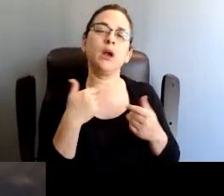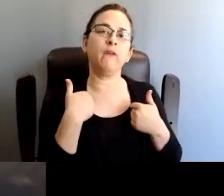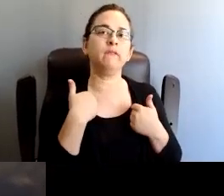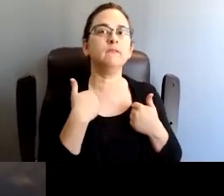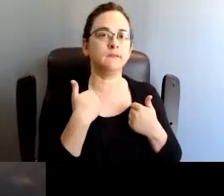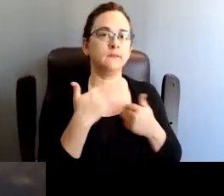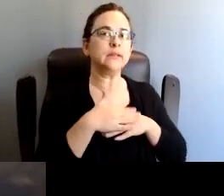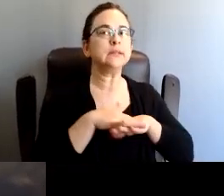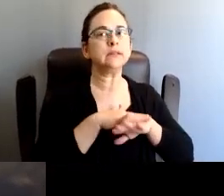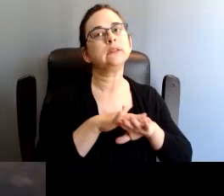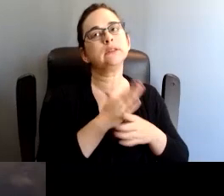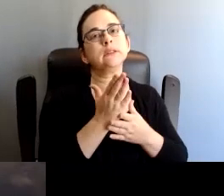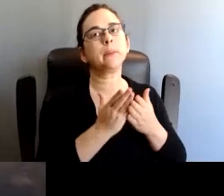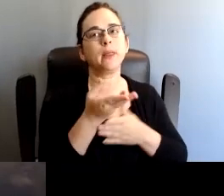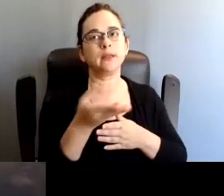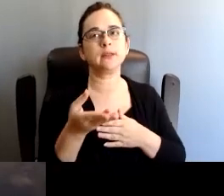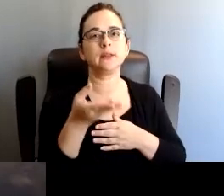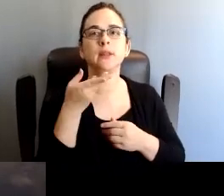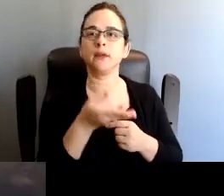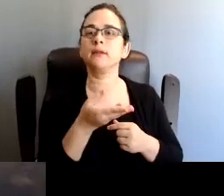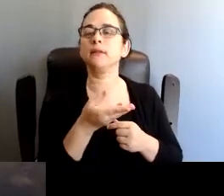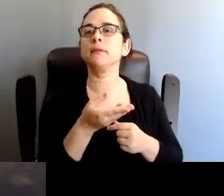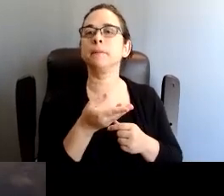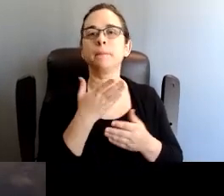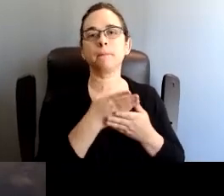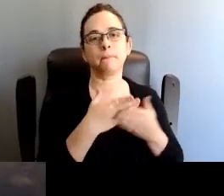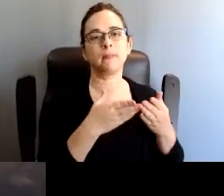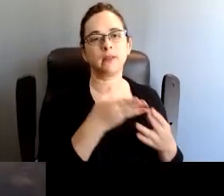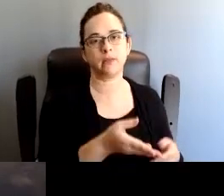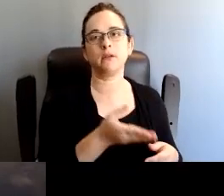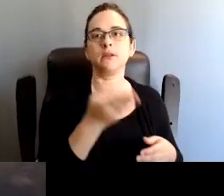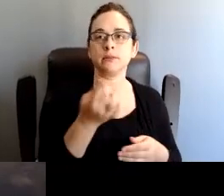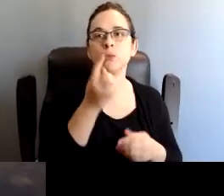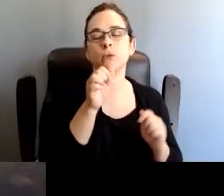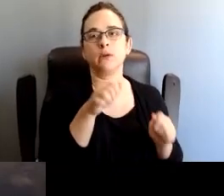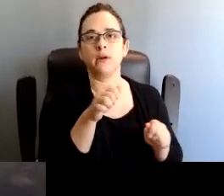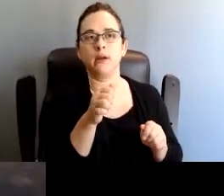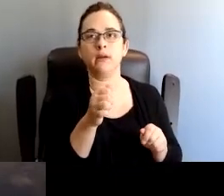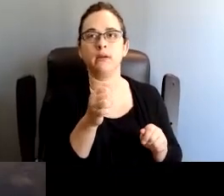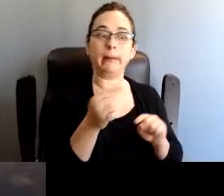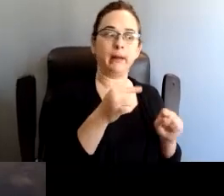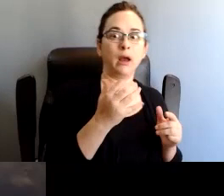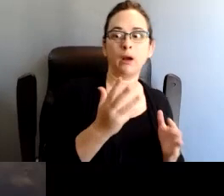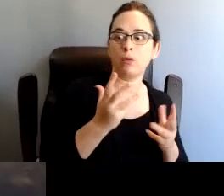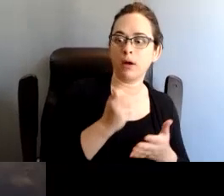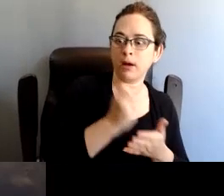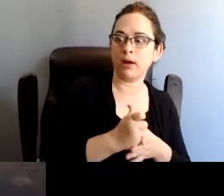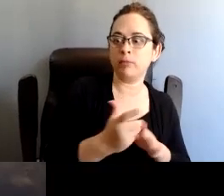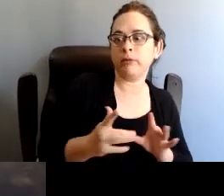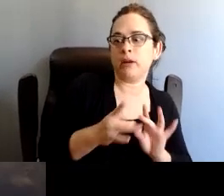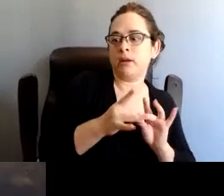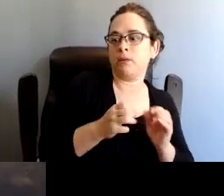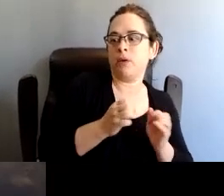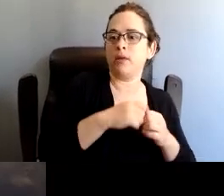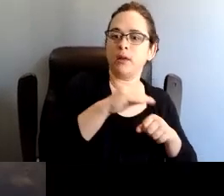the district campuses as well. So somebody can say, I want help connecting, to an academic counselor,